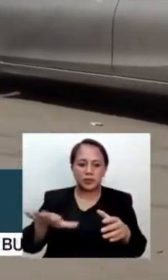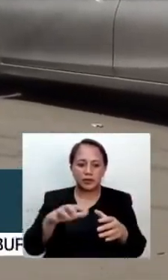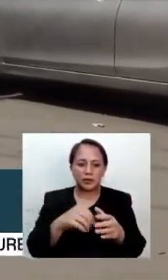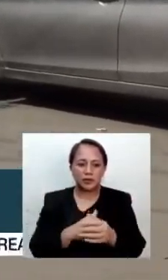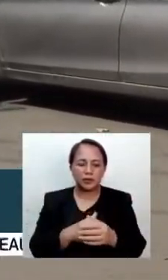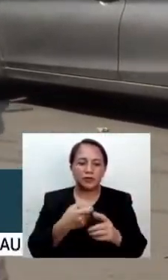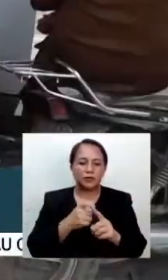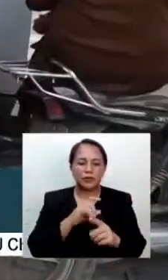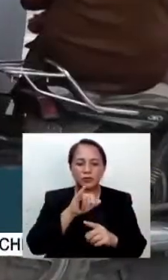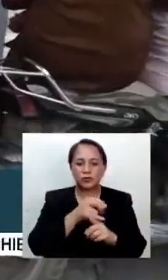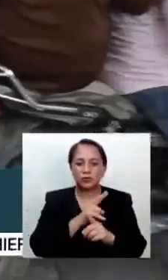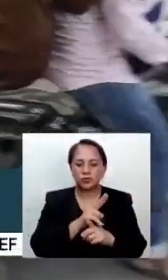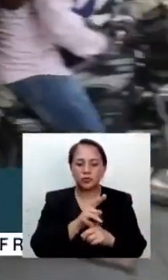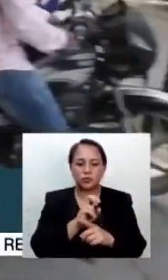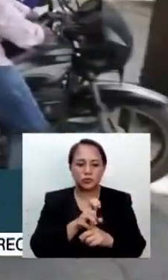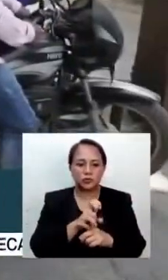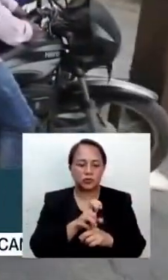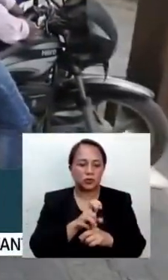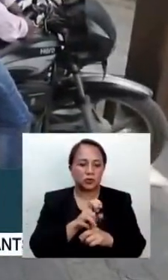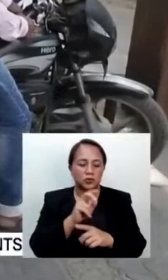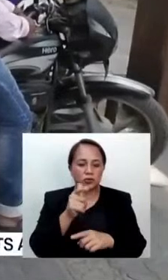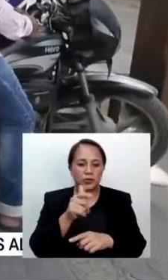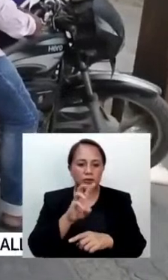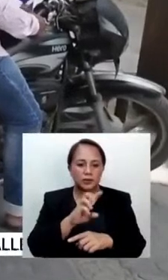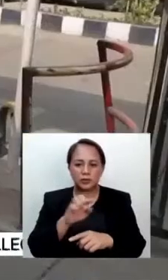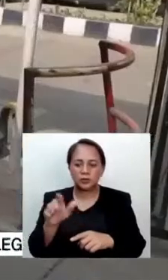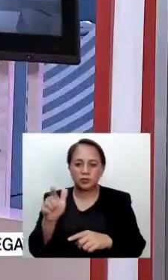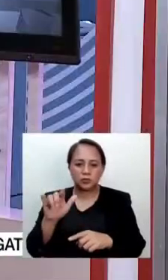June 26 to June 28.